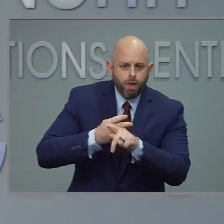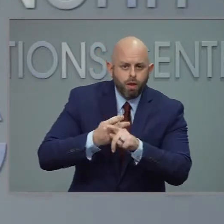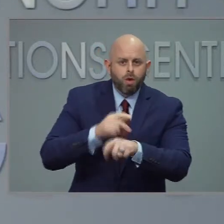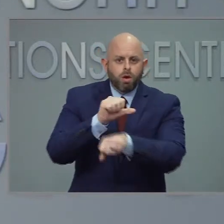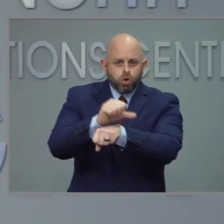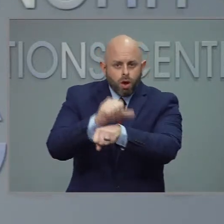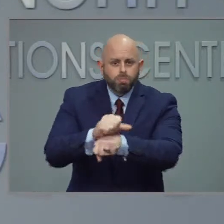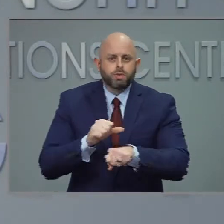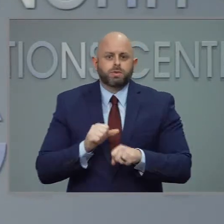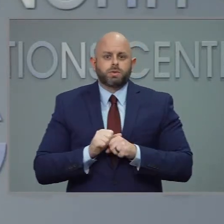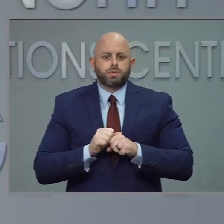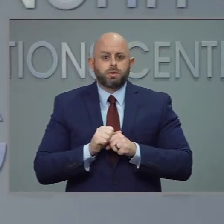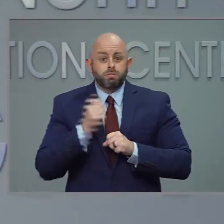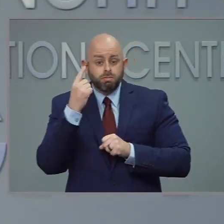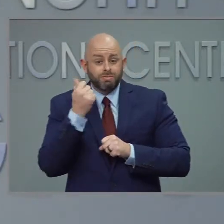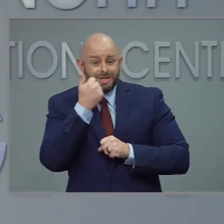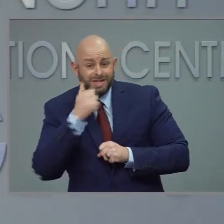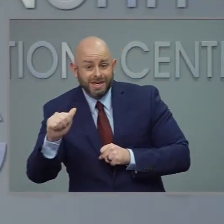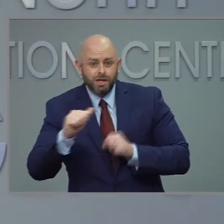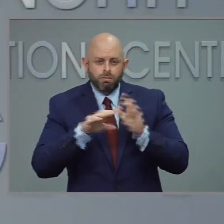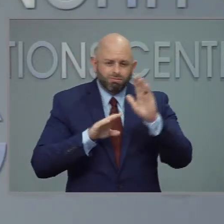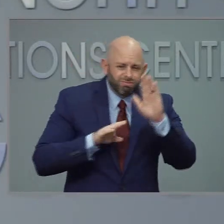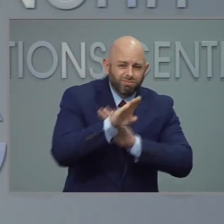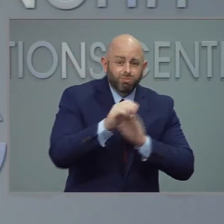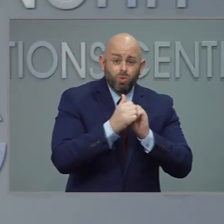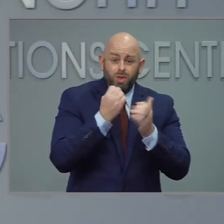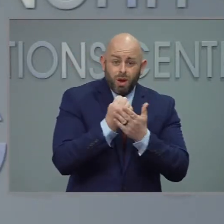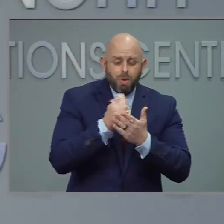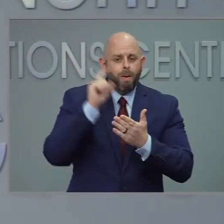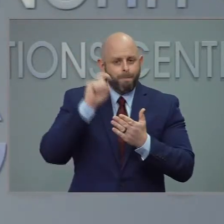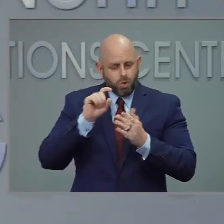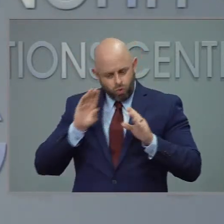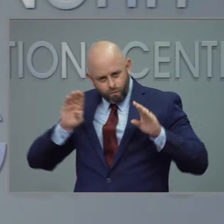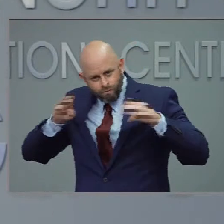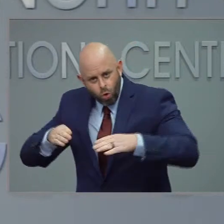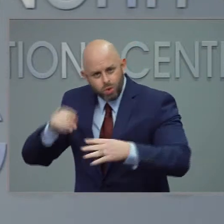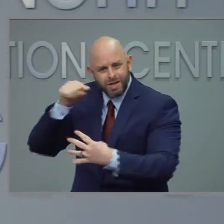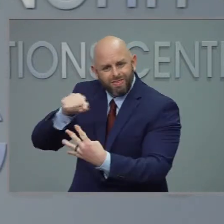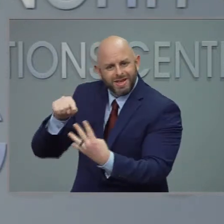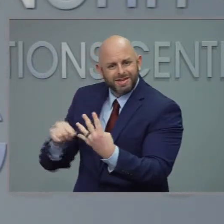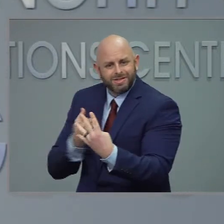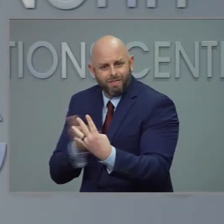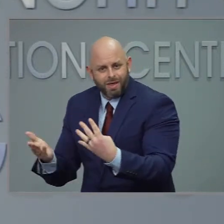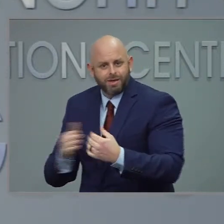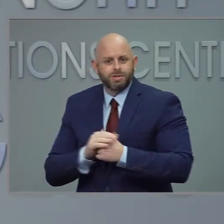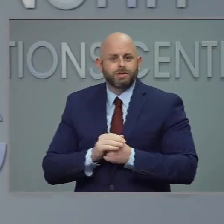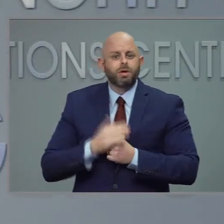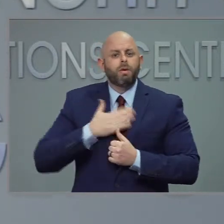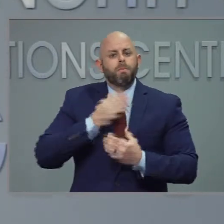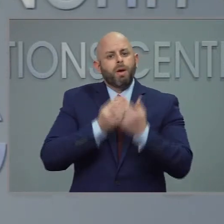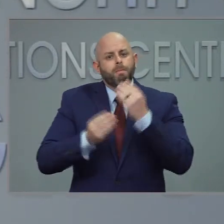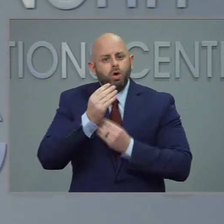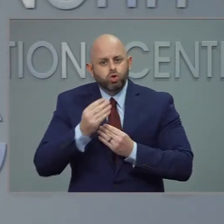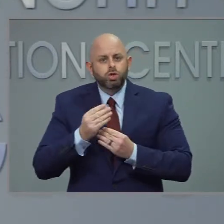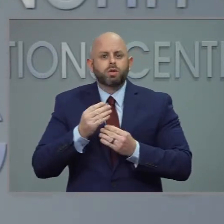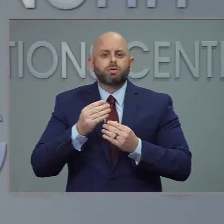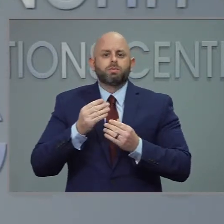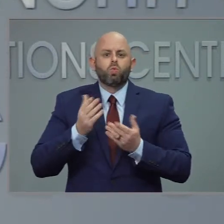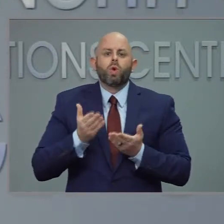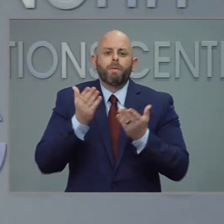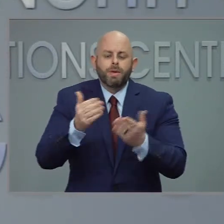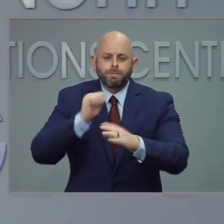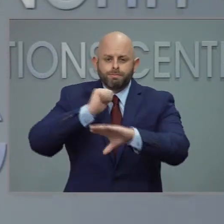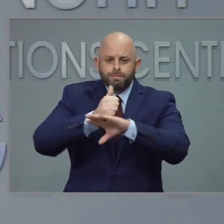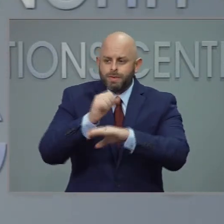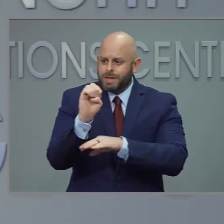pandemic recovery must tackle these inequities. This budget recommends reinstating the Earned Income